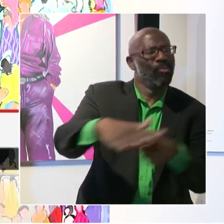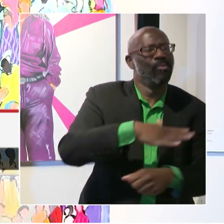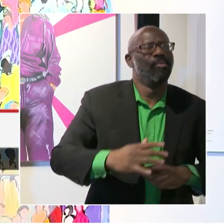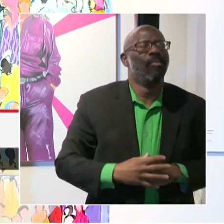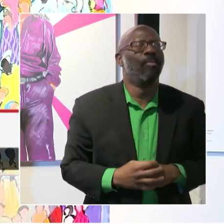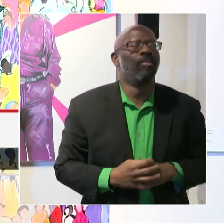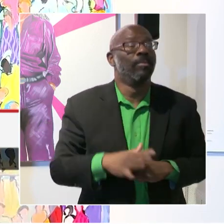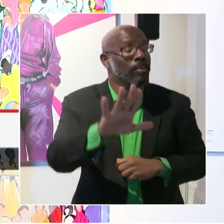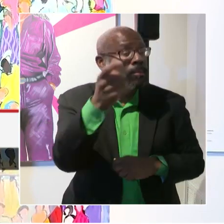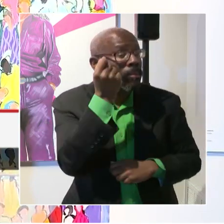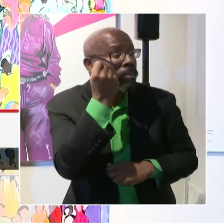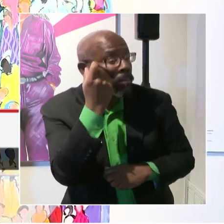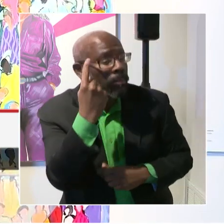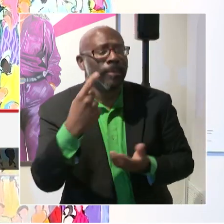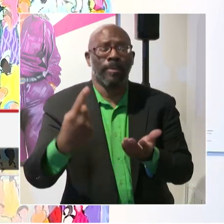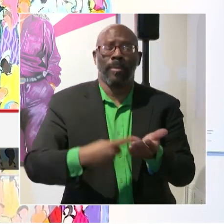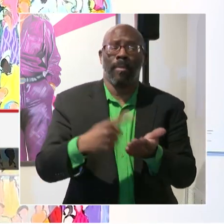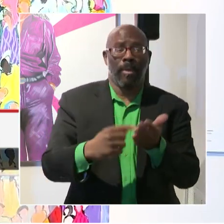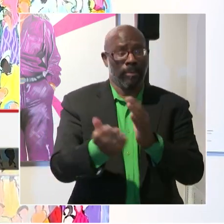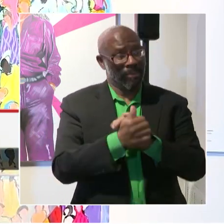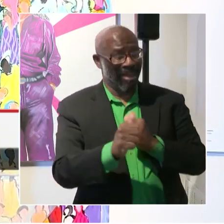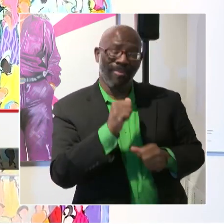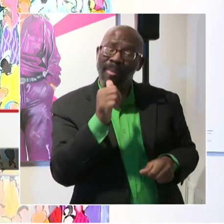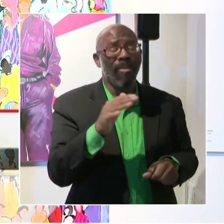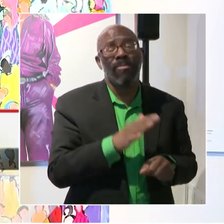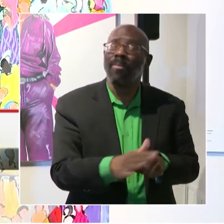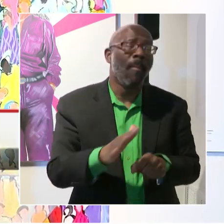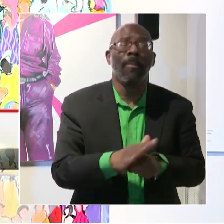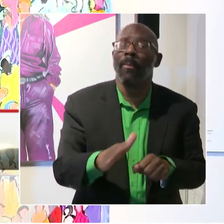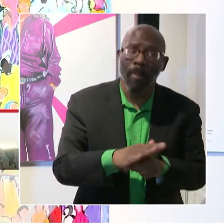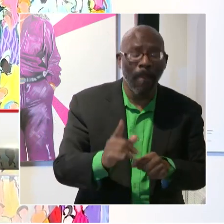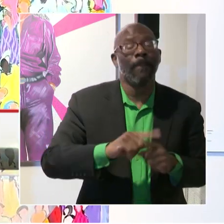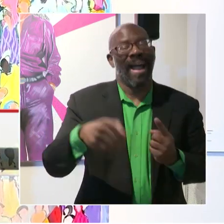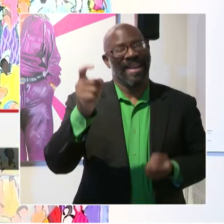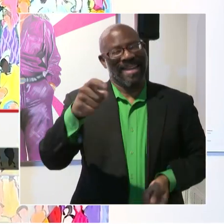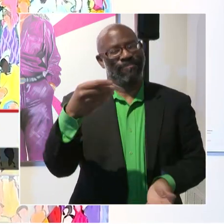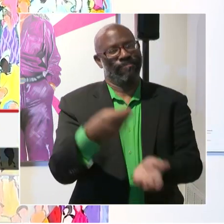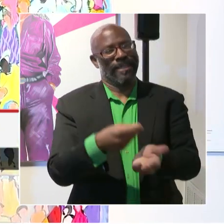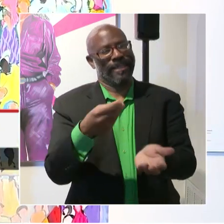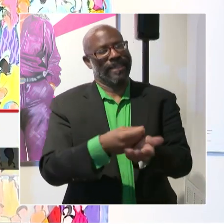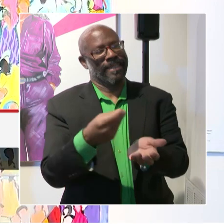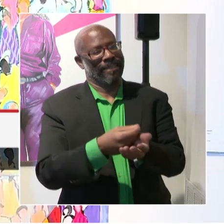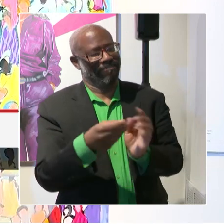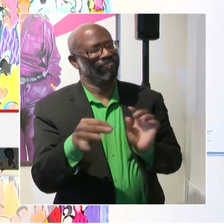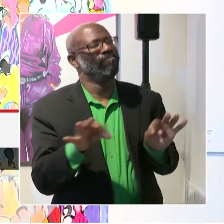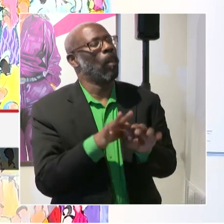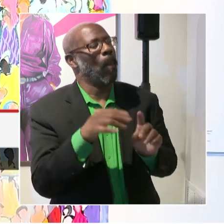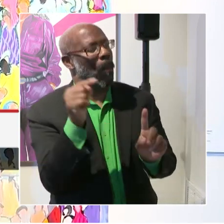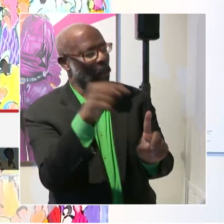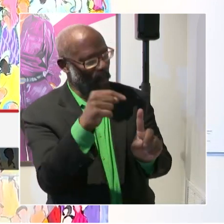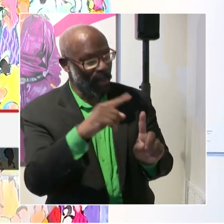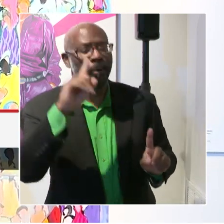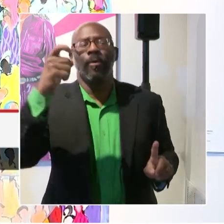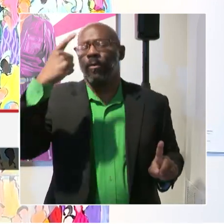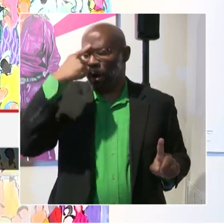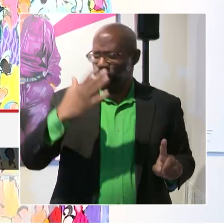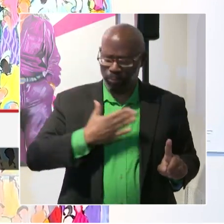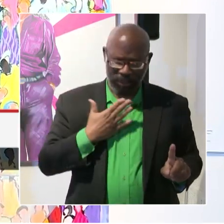alone doesn't get the job done. And so that's where the city has stepped in with